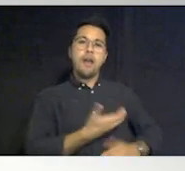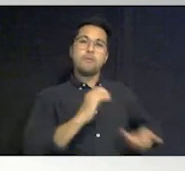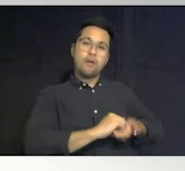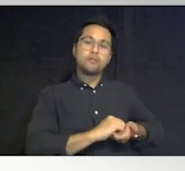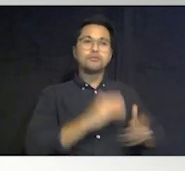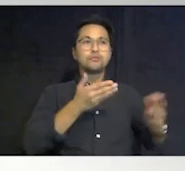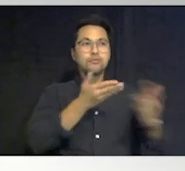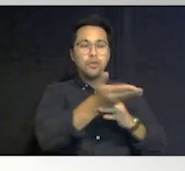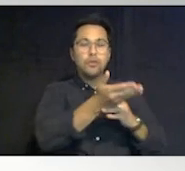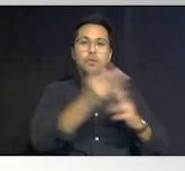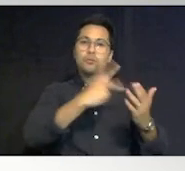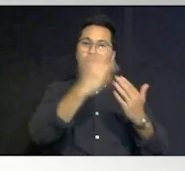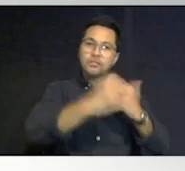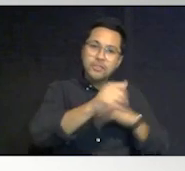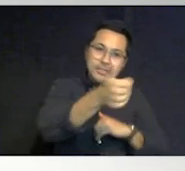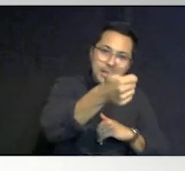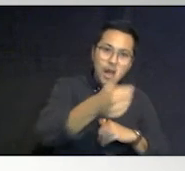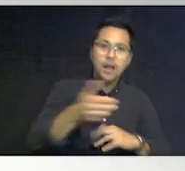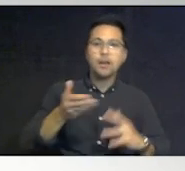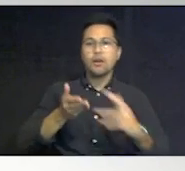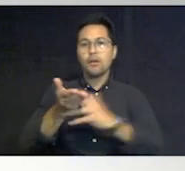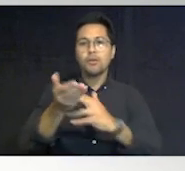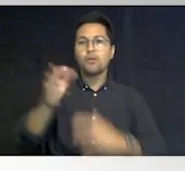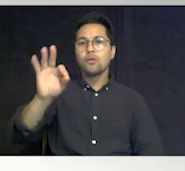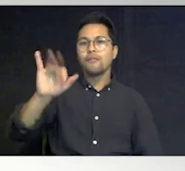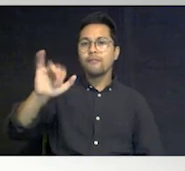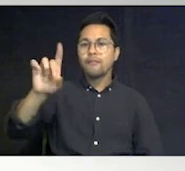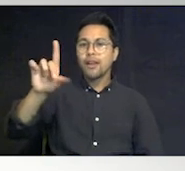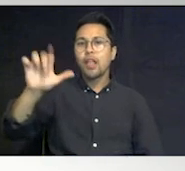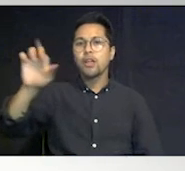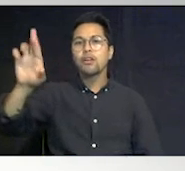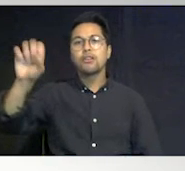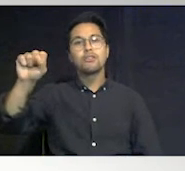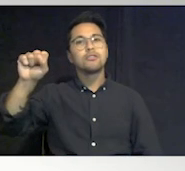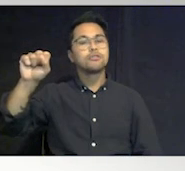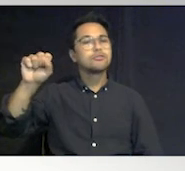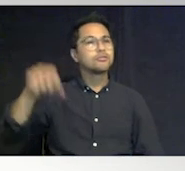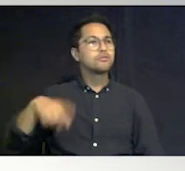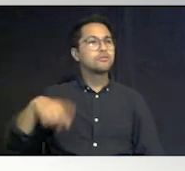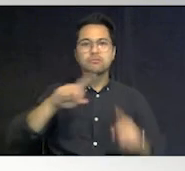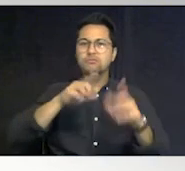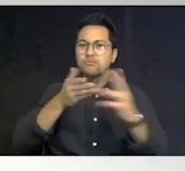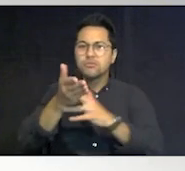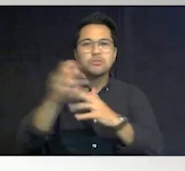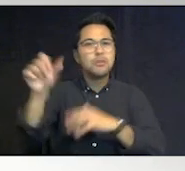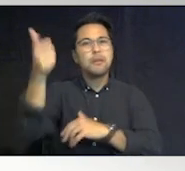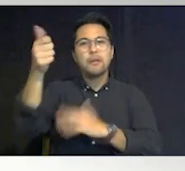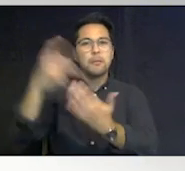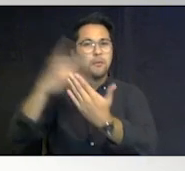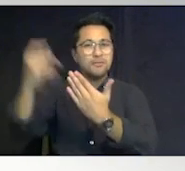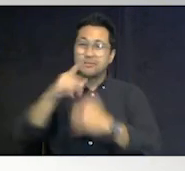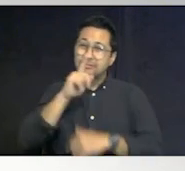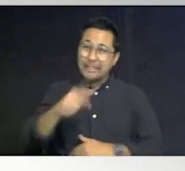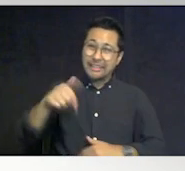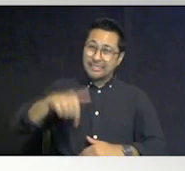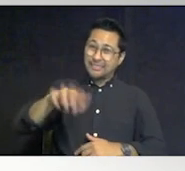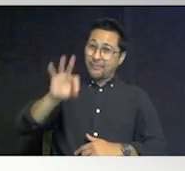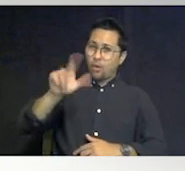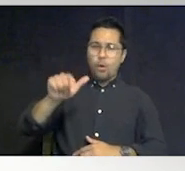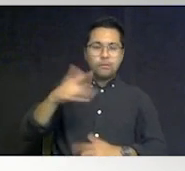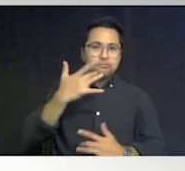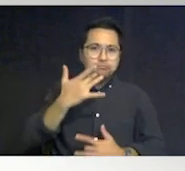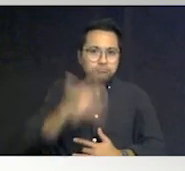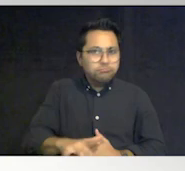Project 10, through Fiddlers, through Finn, through these discretionary projects. We're really lucky in Florida to